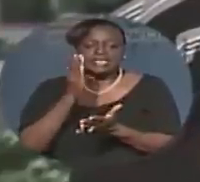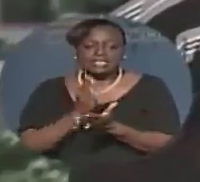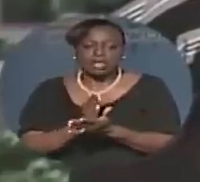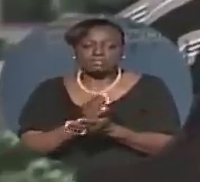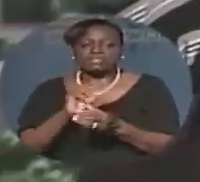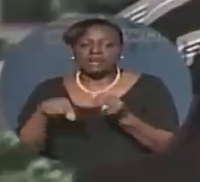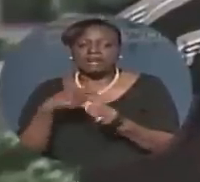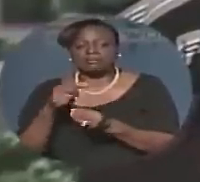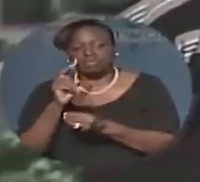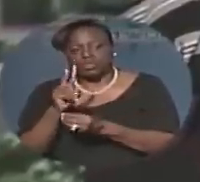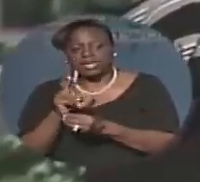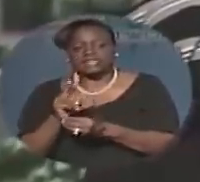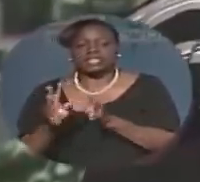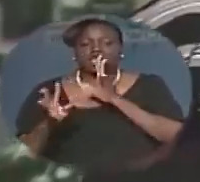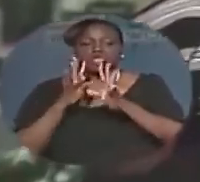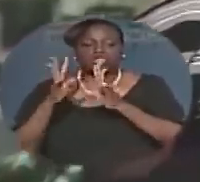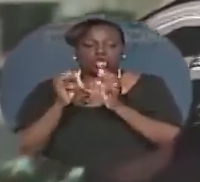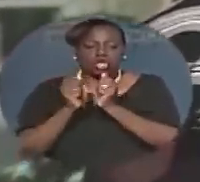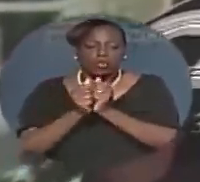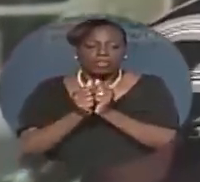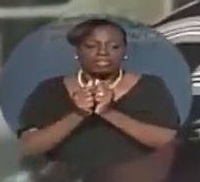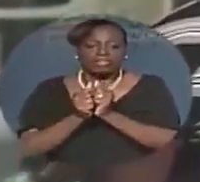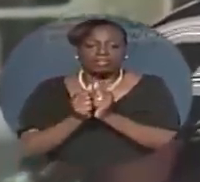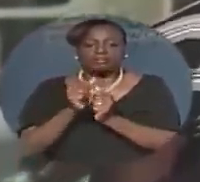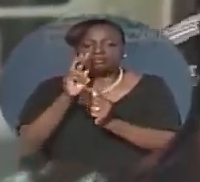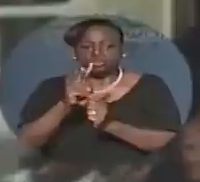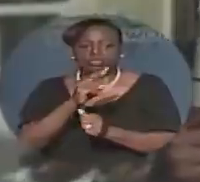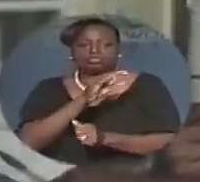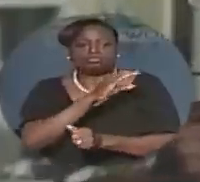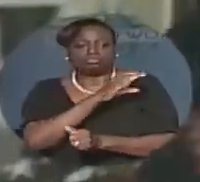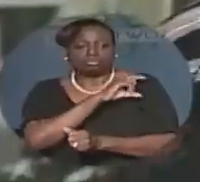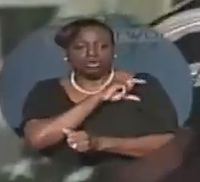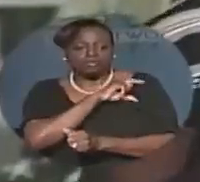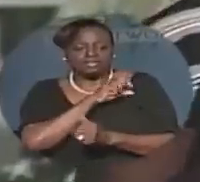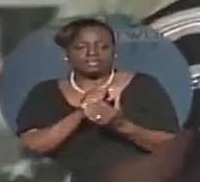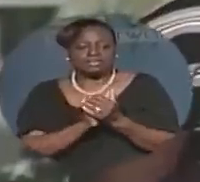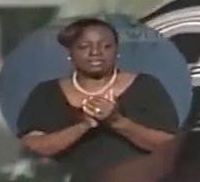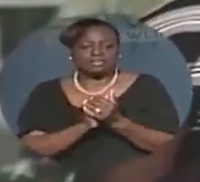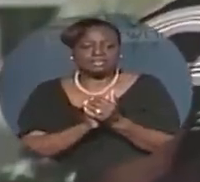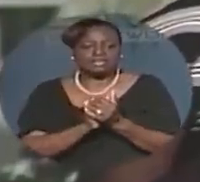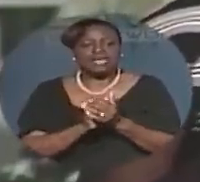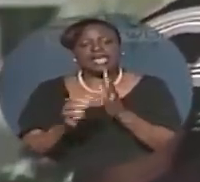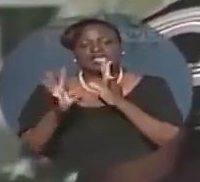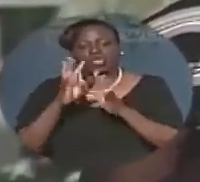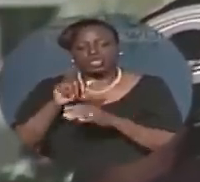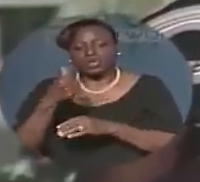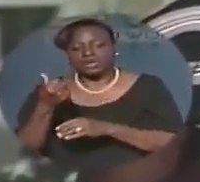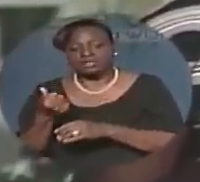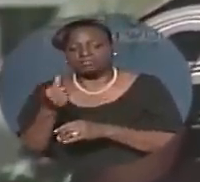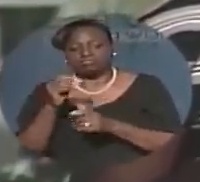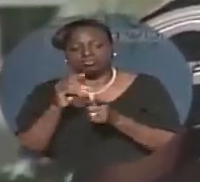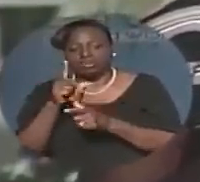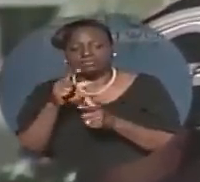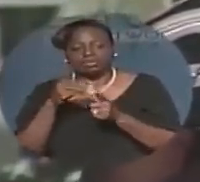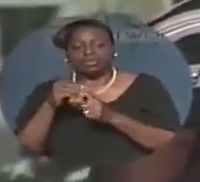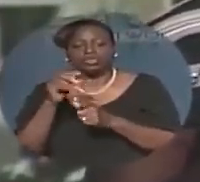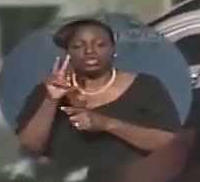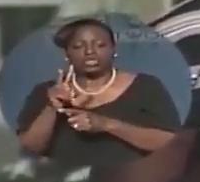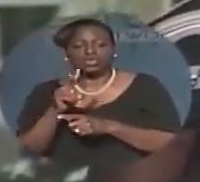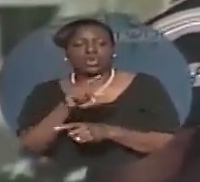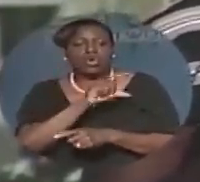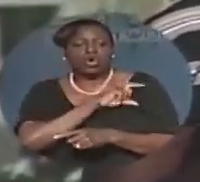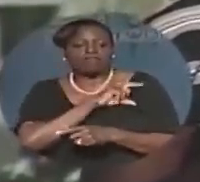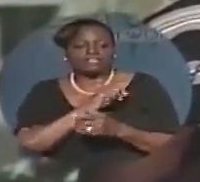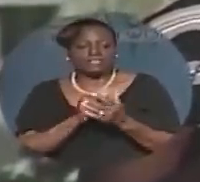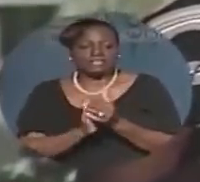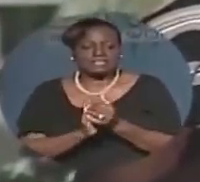about twice, talking to a number of the two officers there, and perhaps also on the back line to another officer or two. Very, very special moments for them. Of